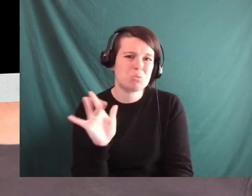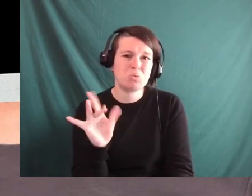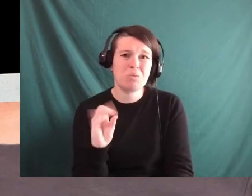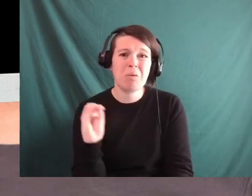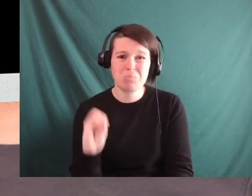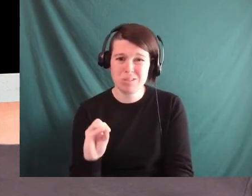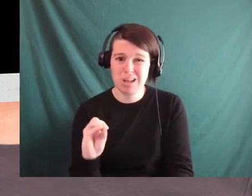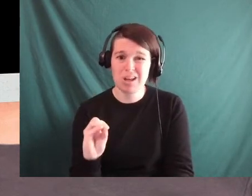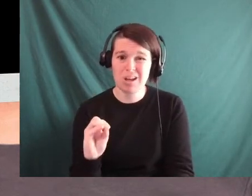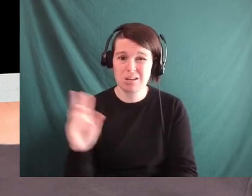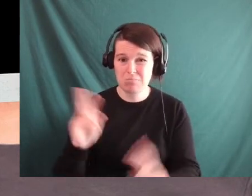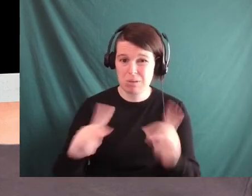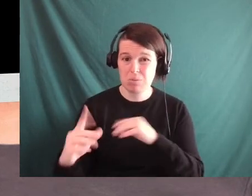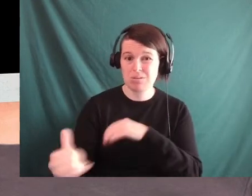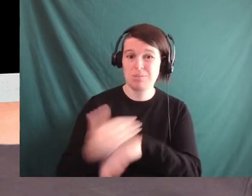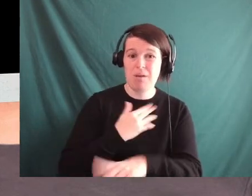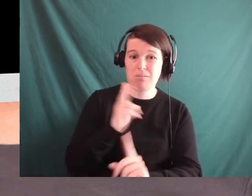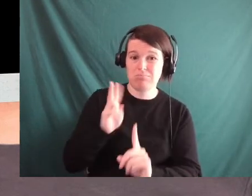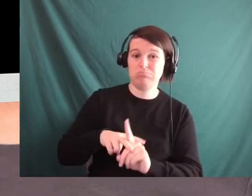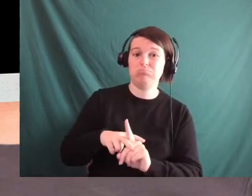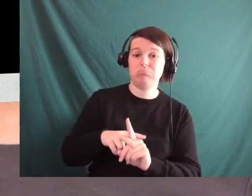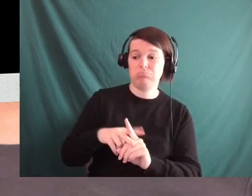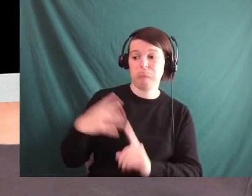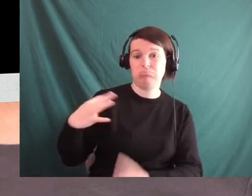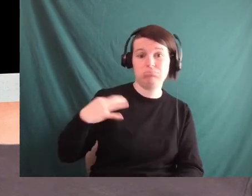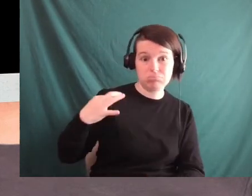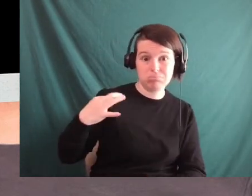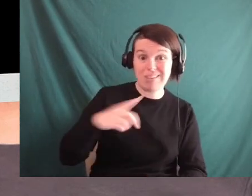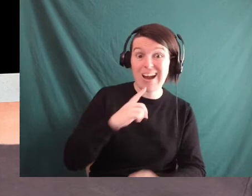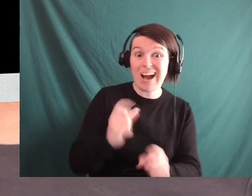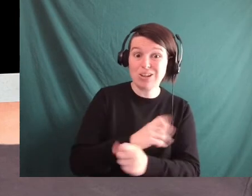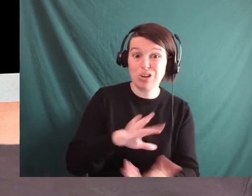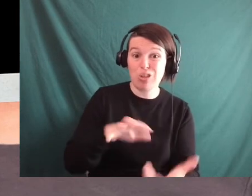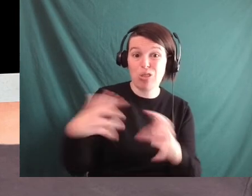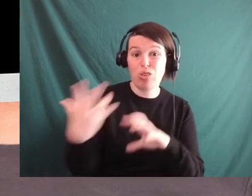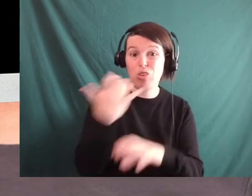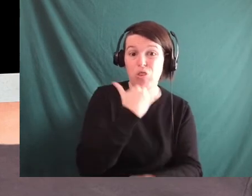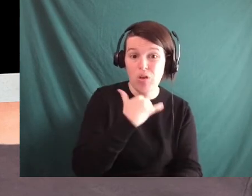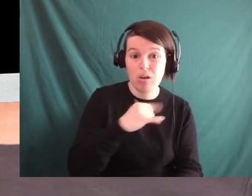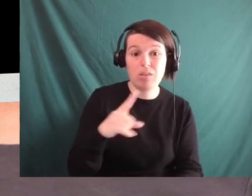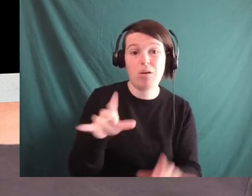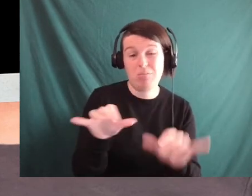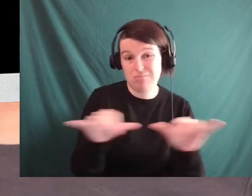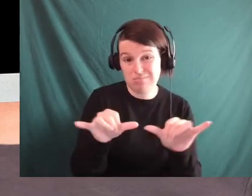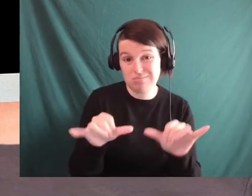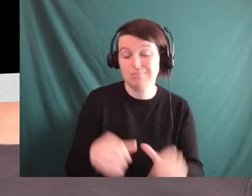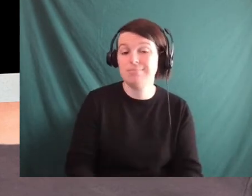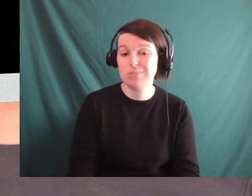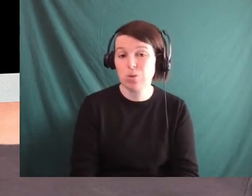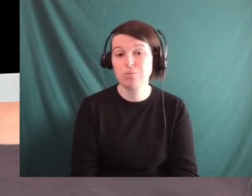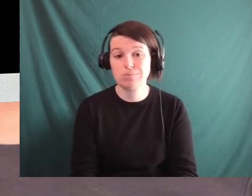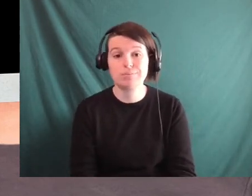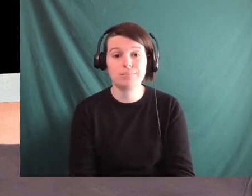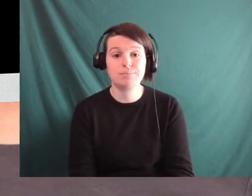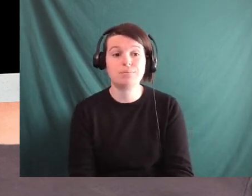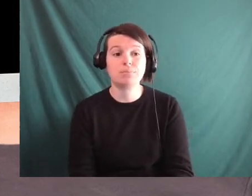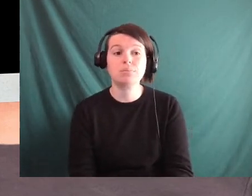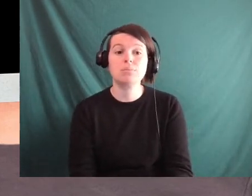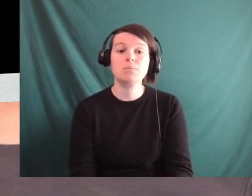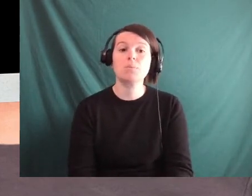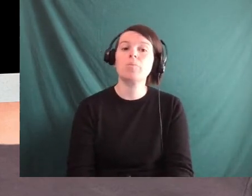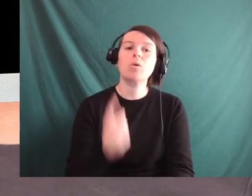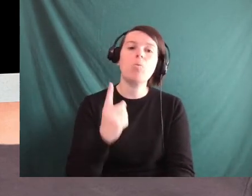of people who submit an application actually mess up their measurements in some way. So the one measurement